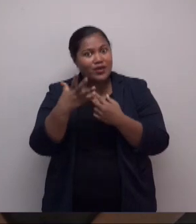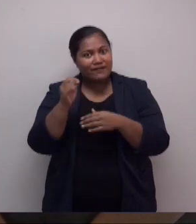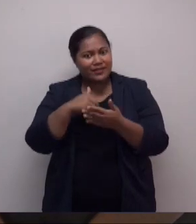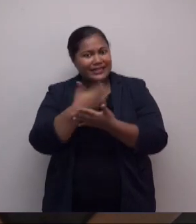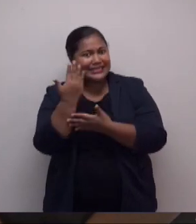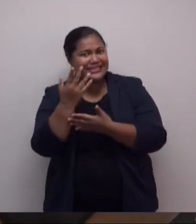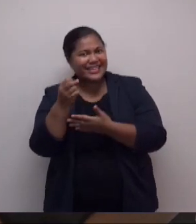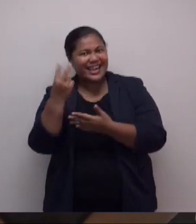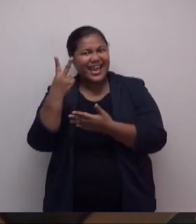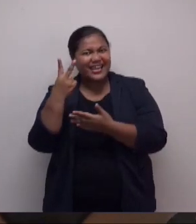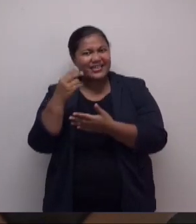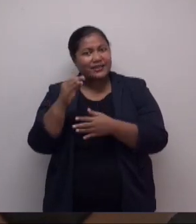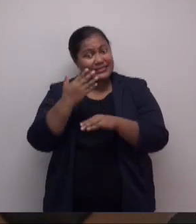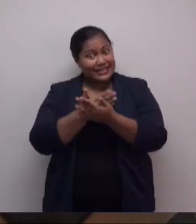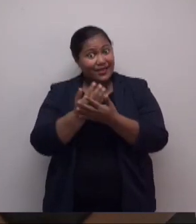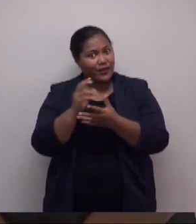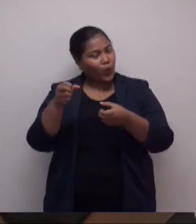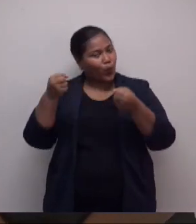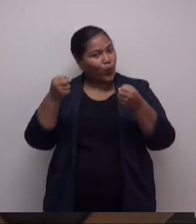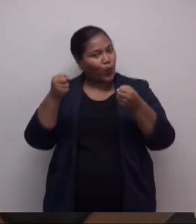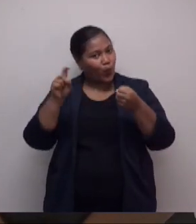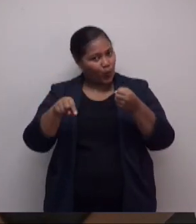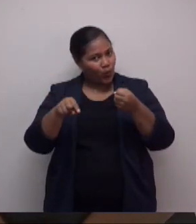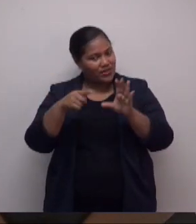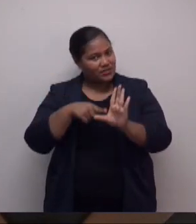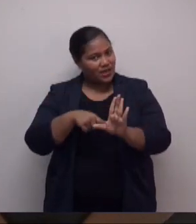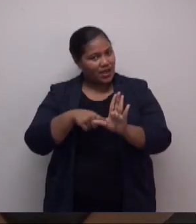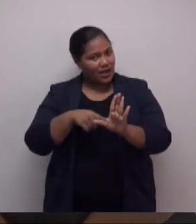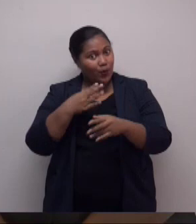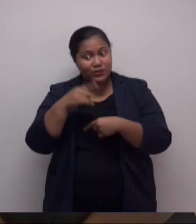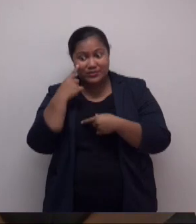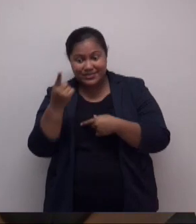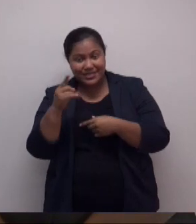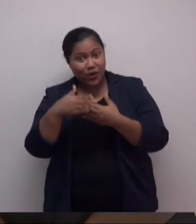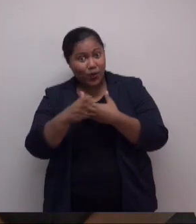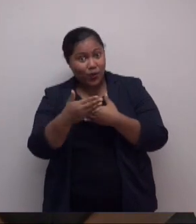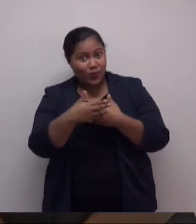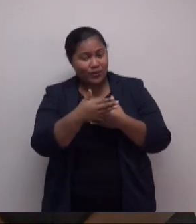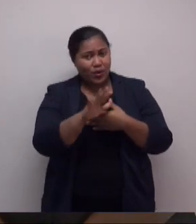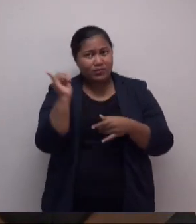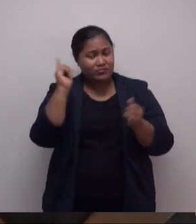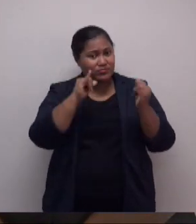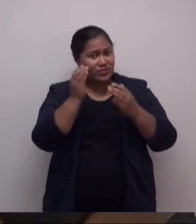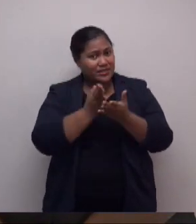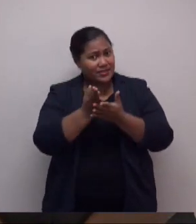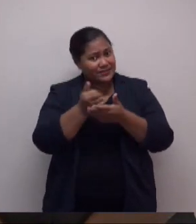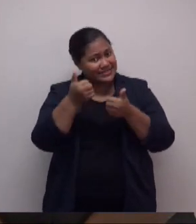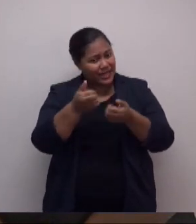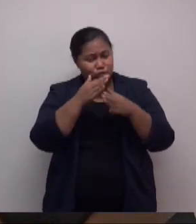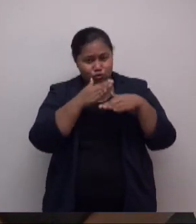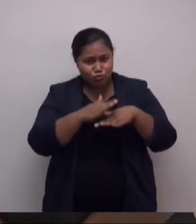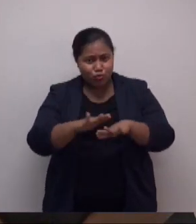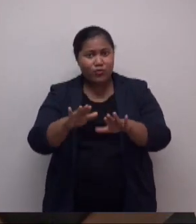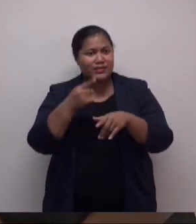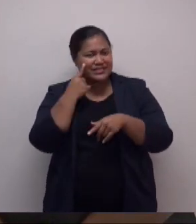hold for this year. It will also make the reopening of scheduled commercial air services much smoother, and if